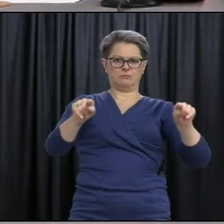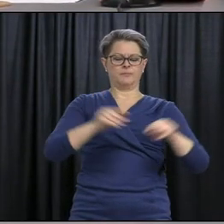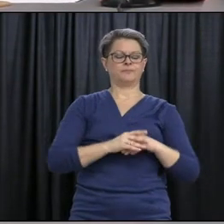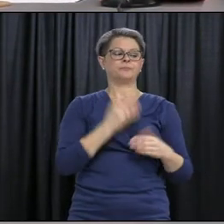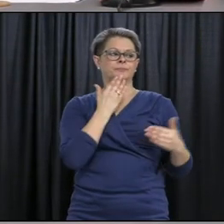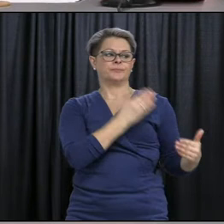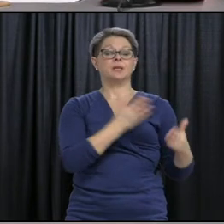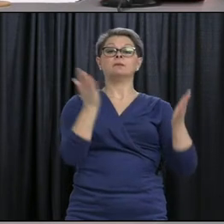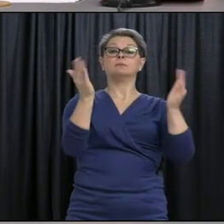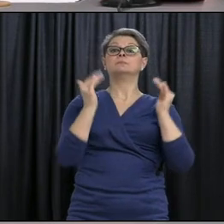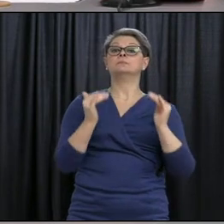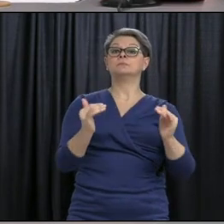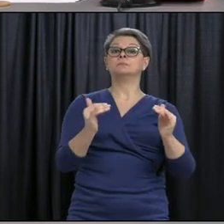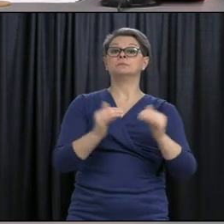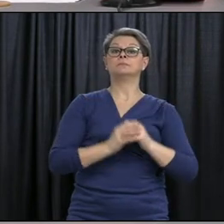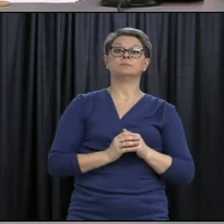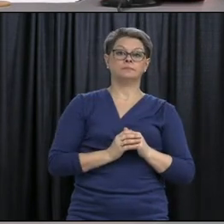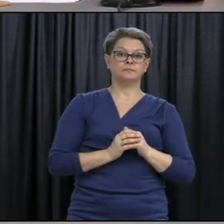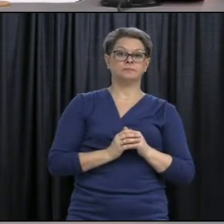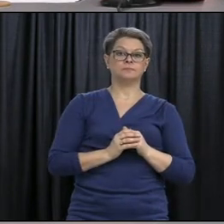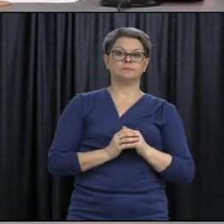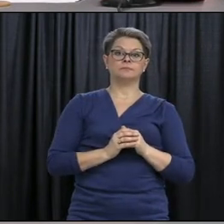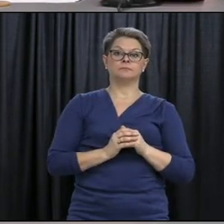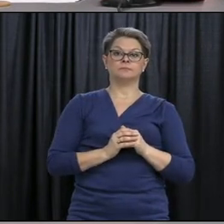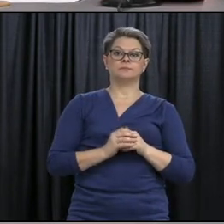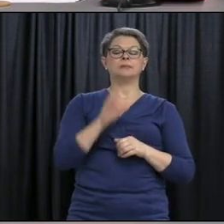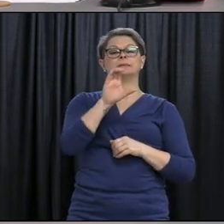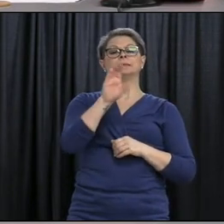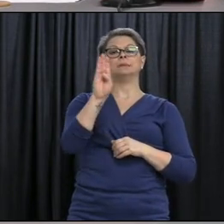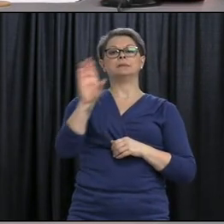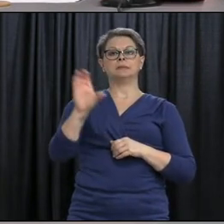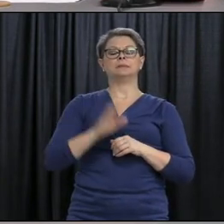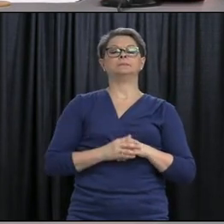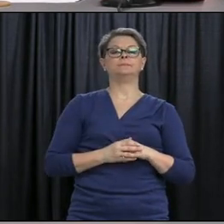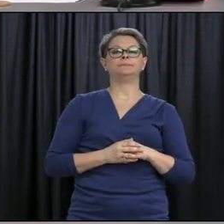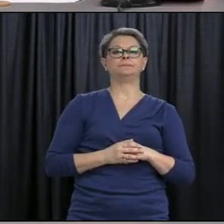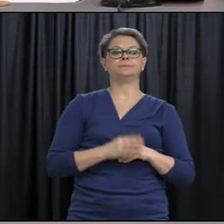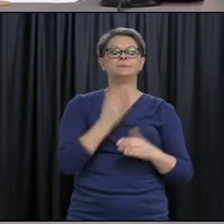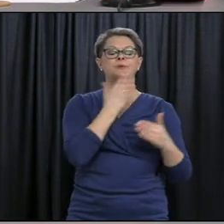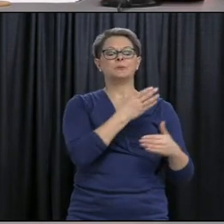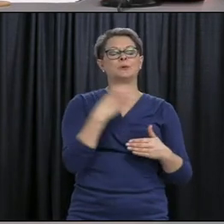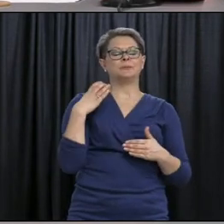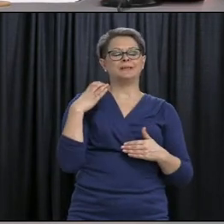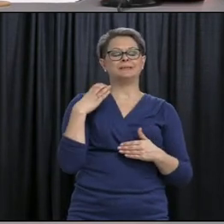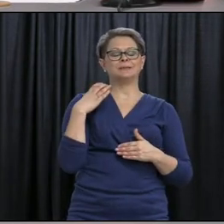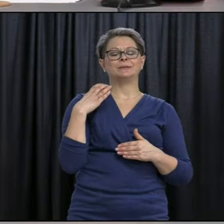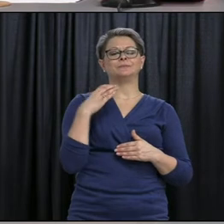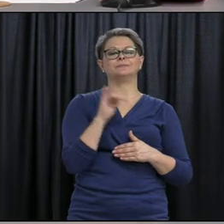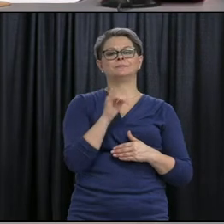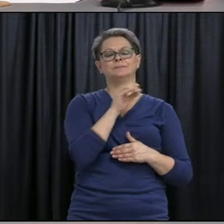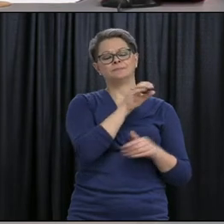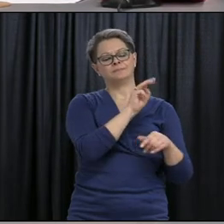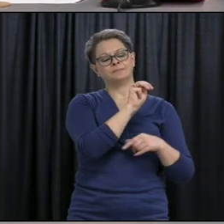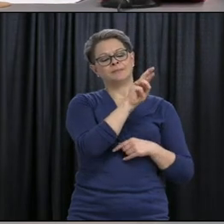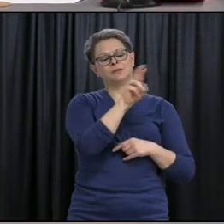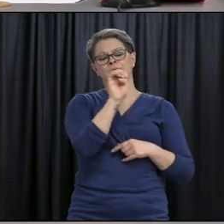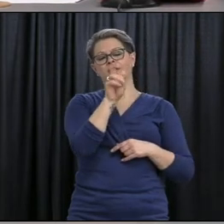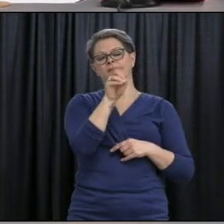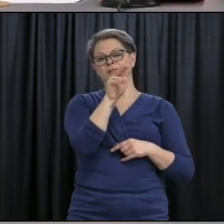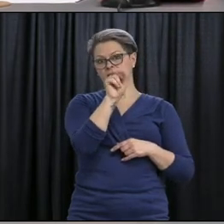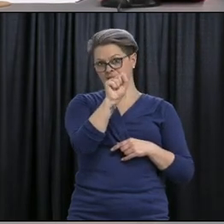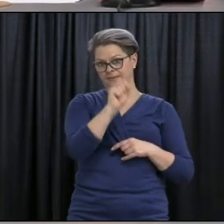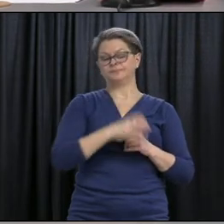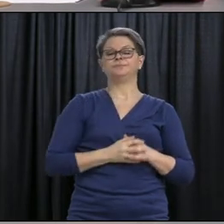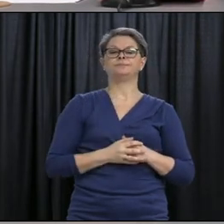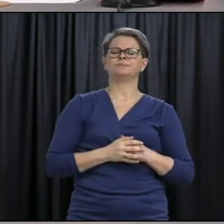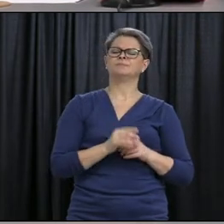Our next questions are from Cecil here, CBC News. Good morning, Minister and Mr. Evans. Just a